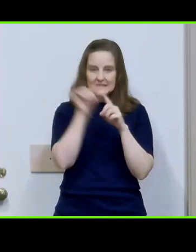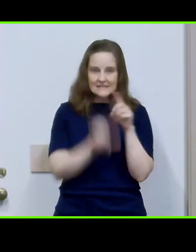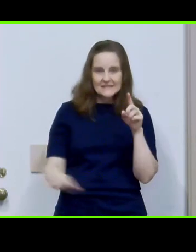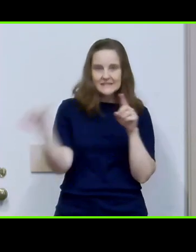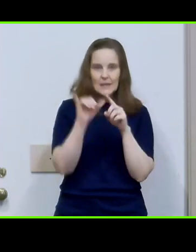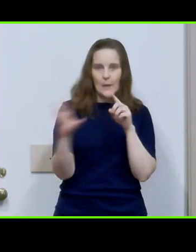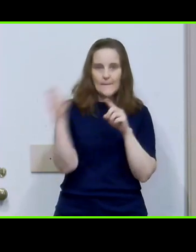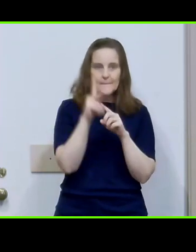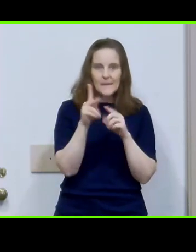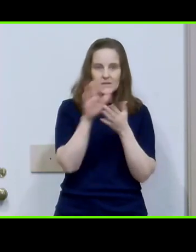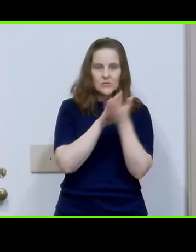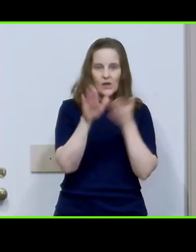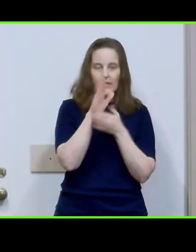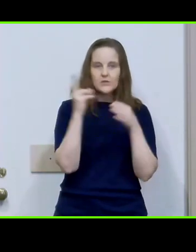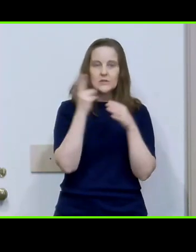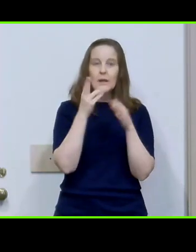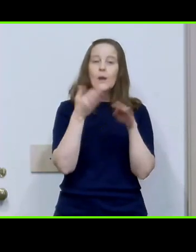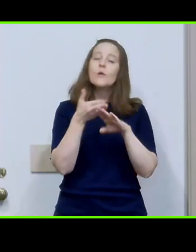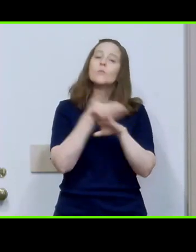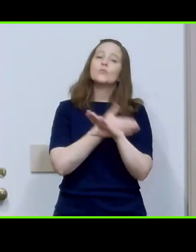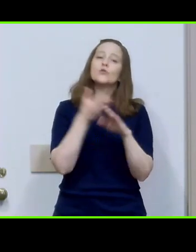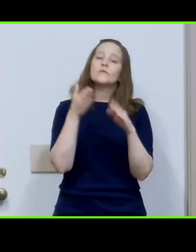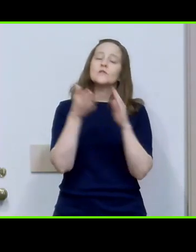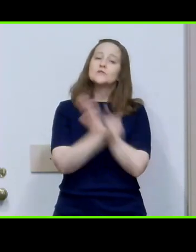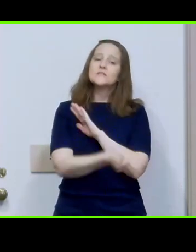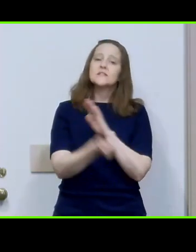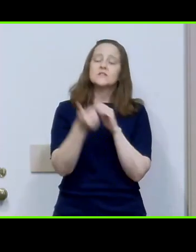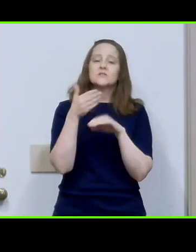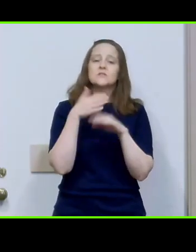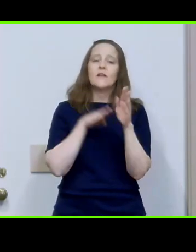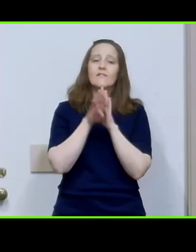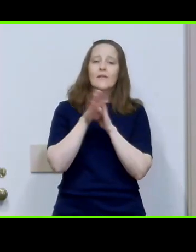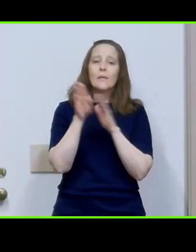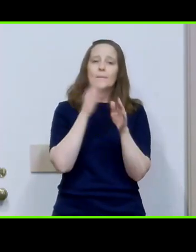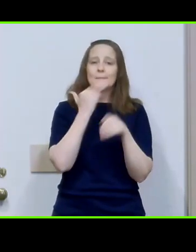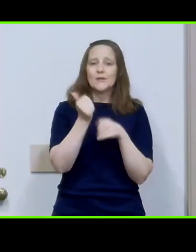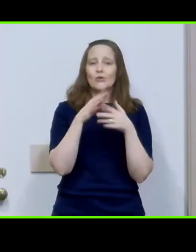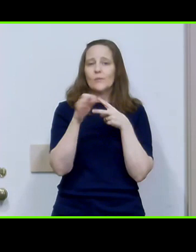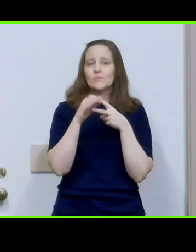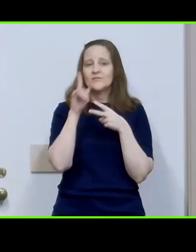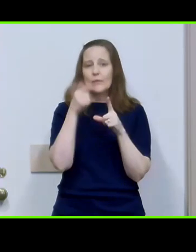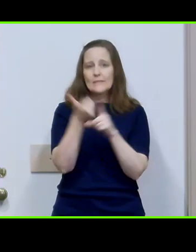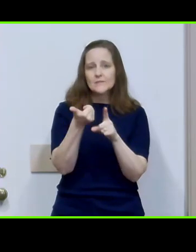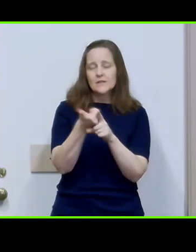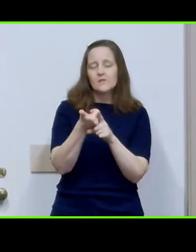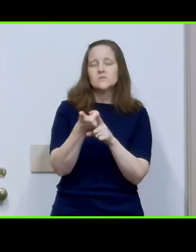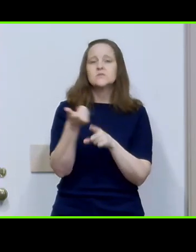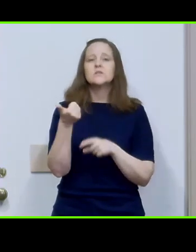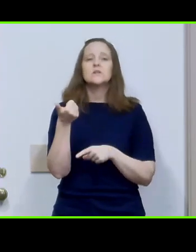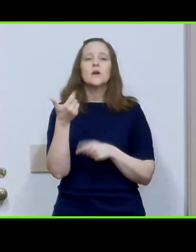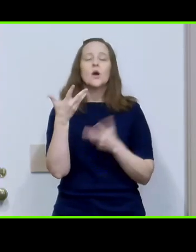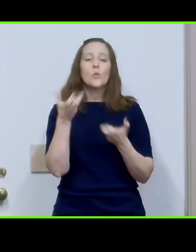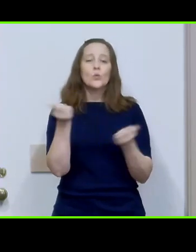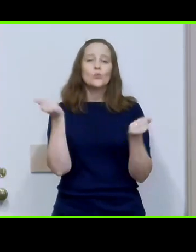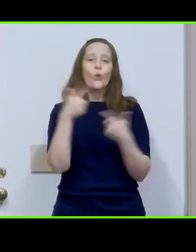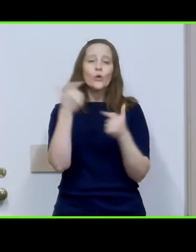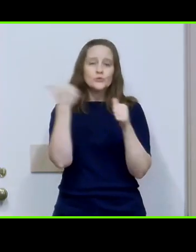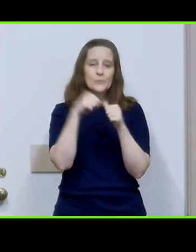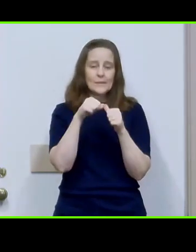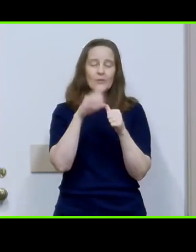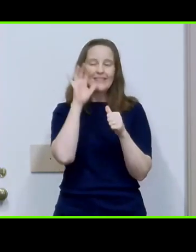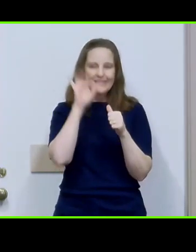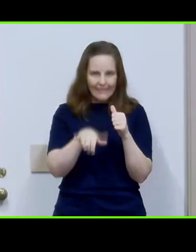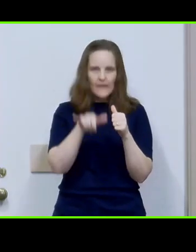skills and develop better employment and career options for themselves. And I want everyone to remember, that's what we